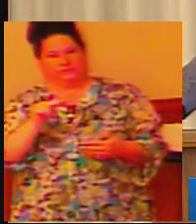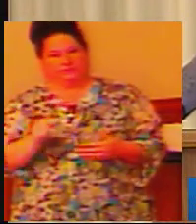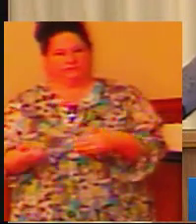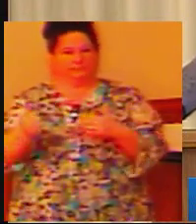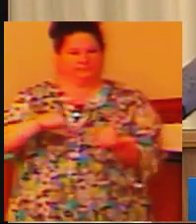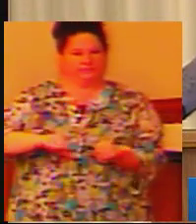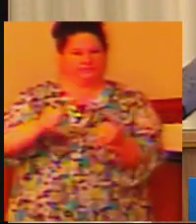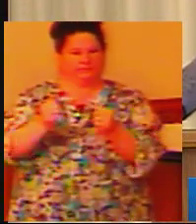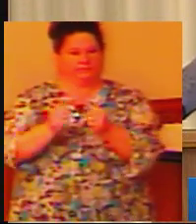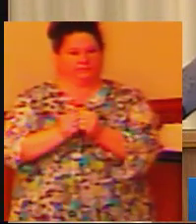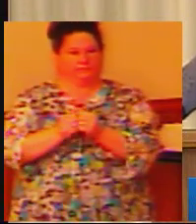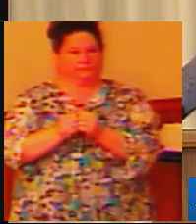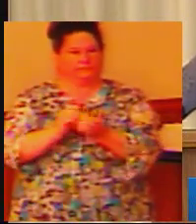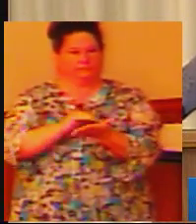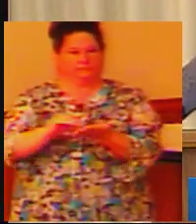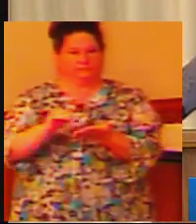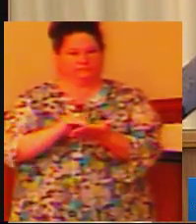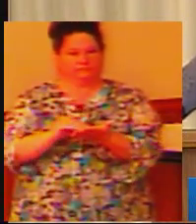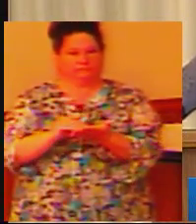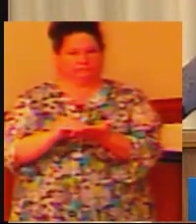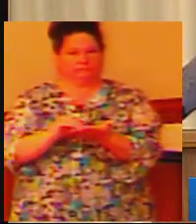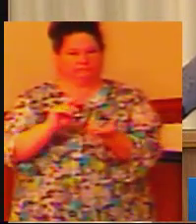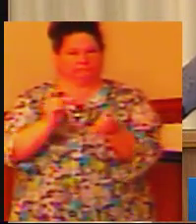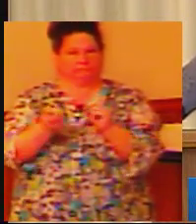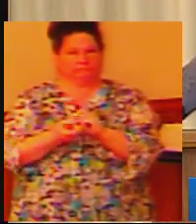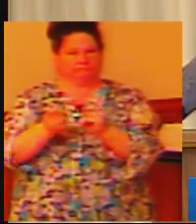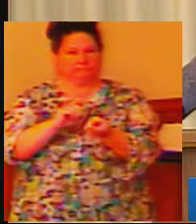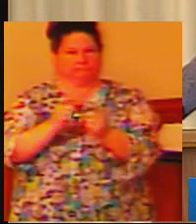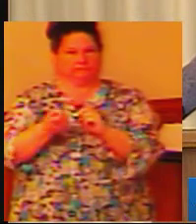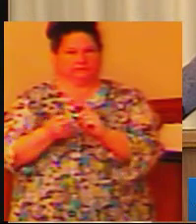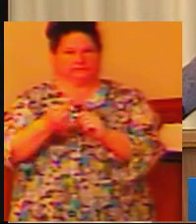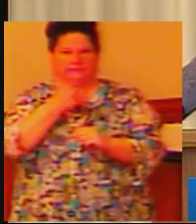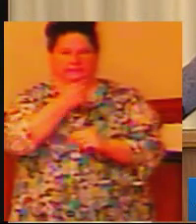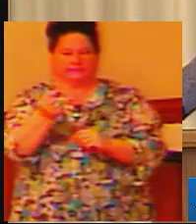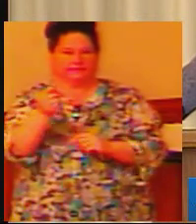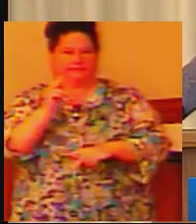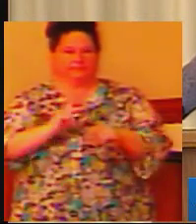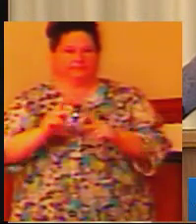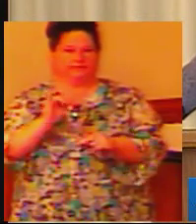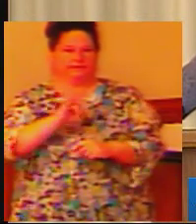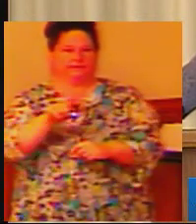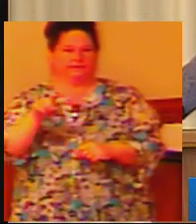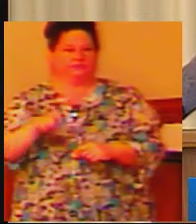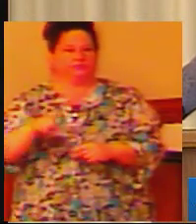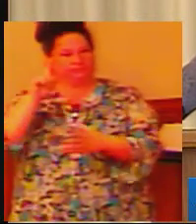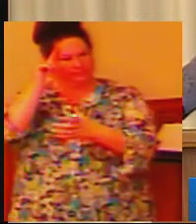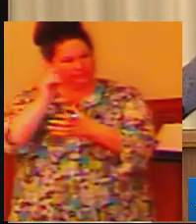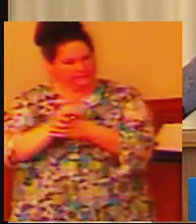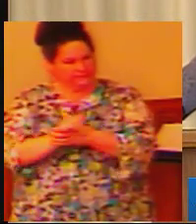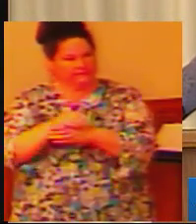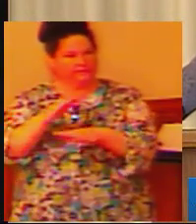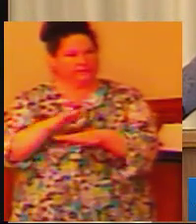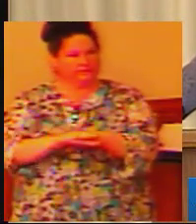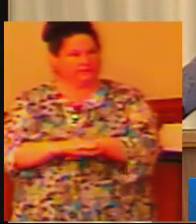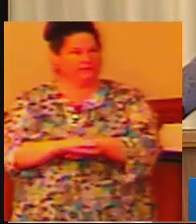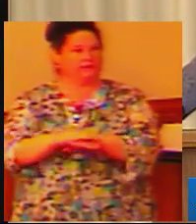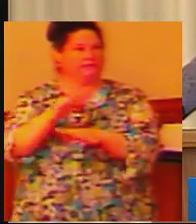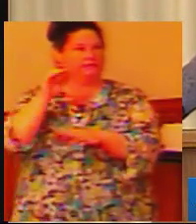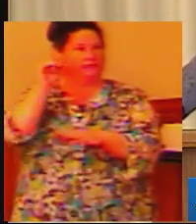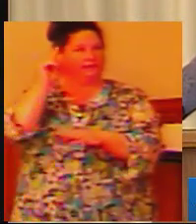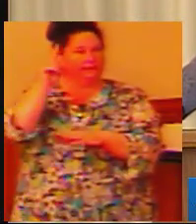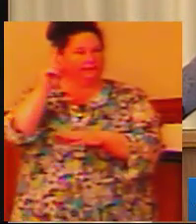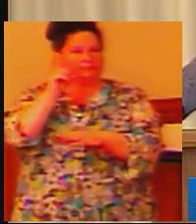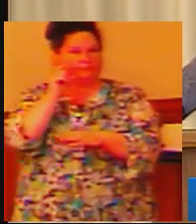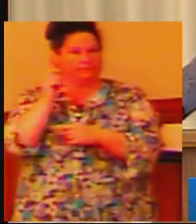with the baptism of repentance, saying unto the people that they should believe on him which should